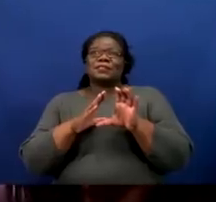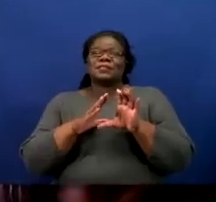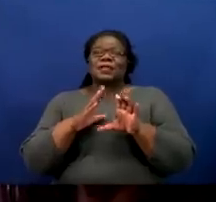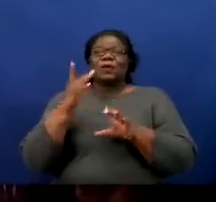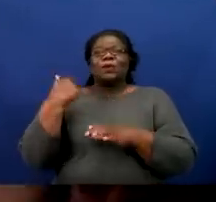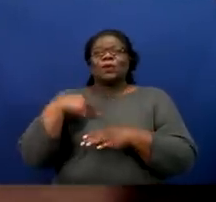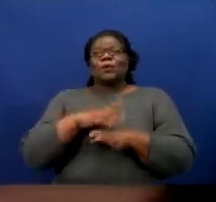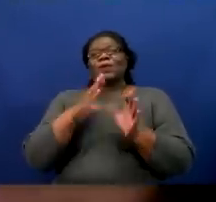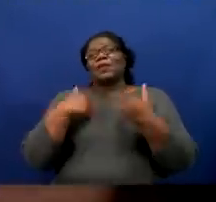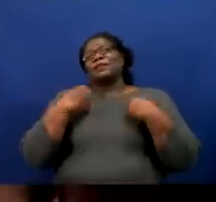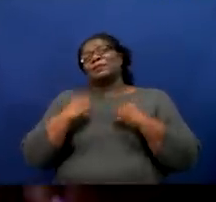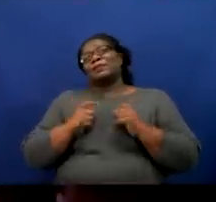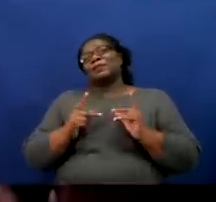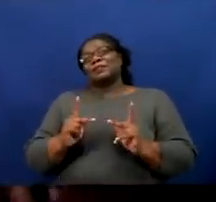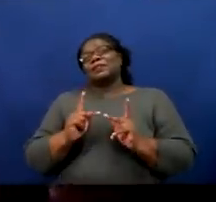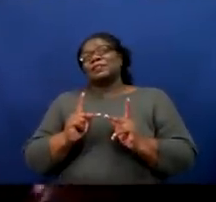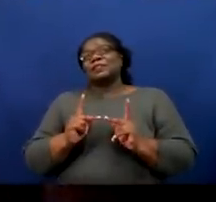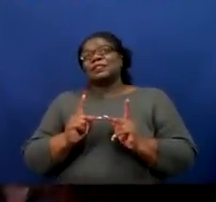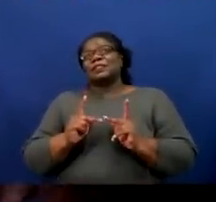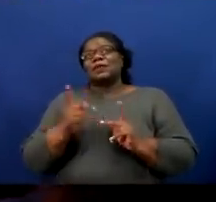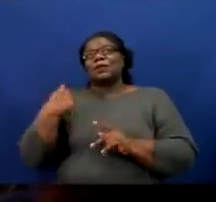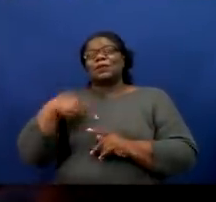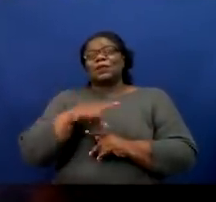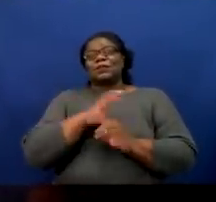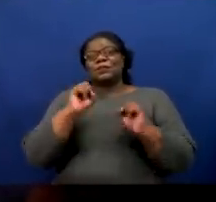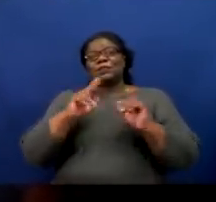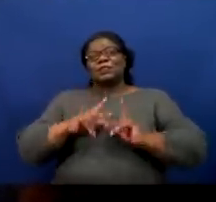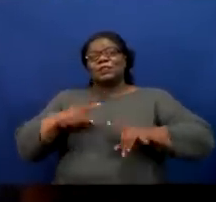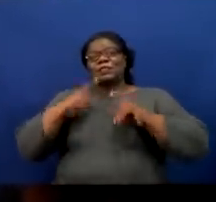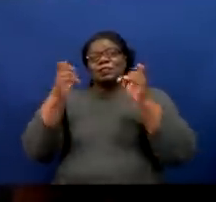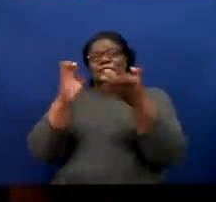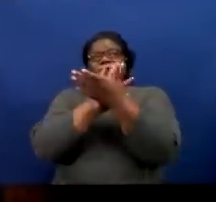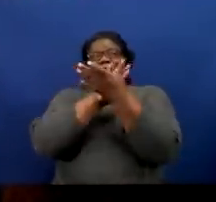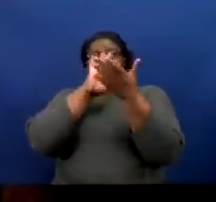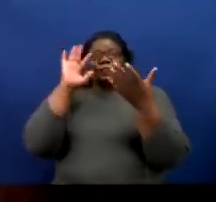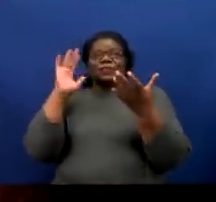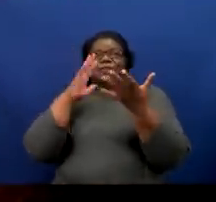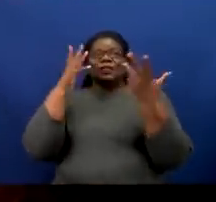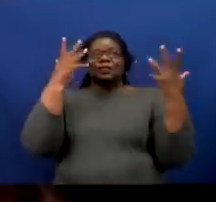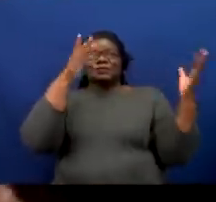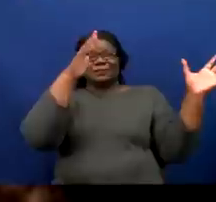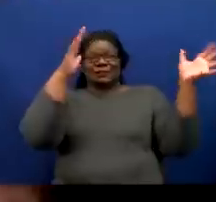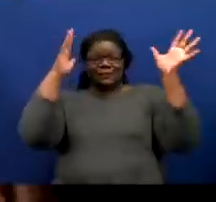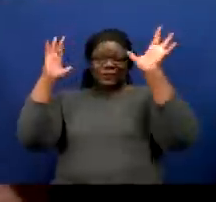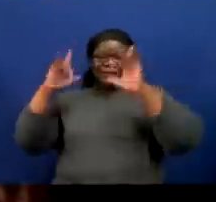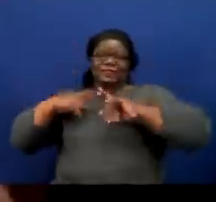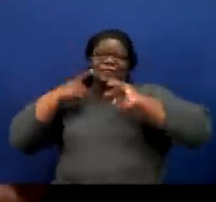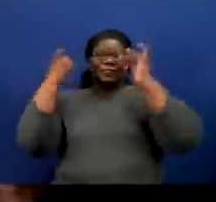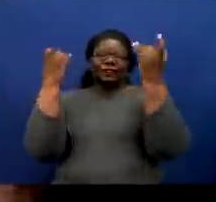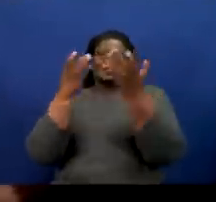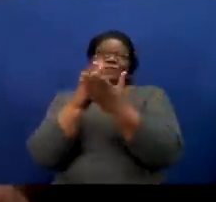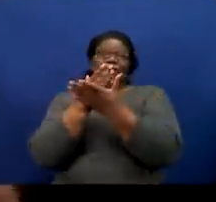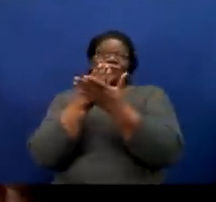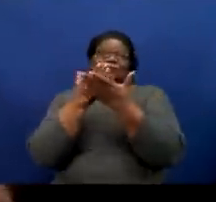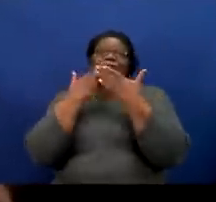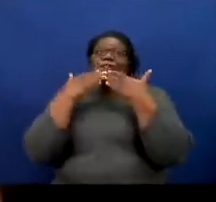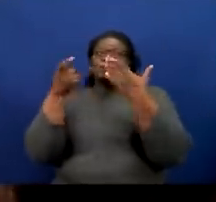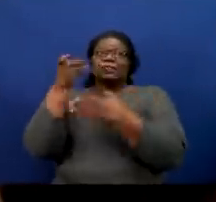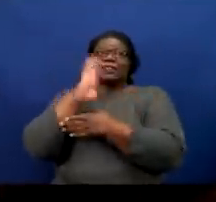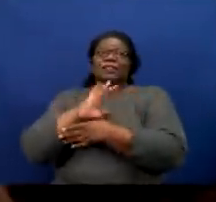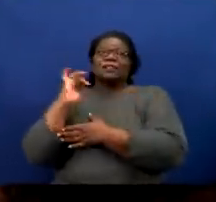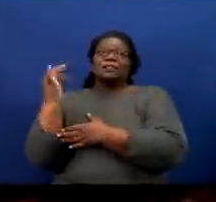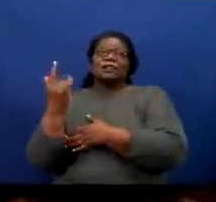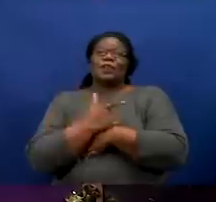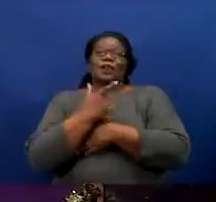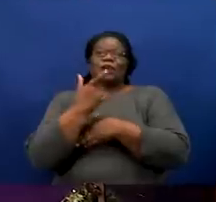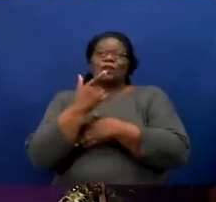the Lord. With your freedom to give him glory, wave your hands and give thanks to the God of all glory and praise,